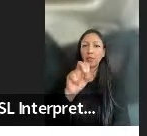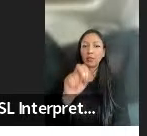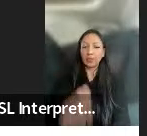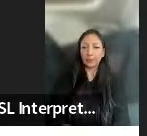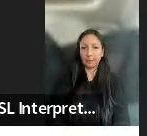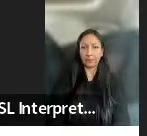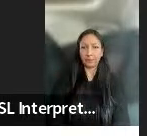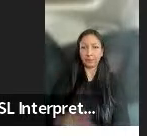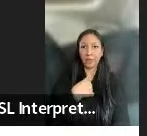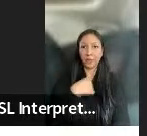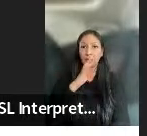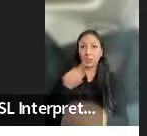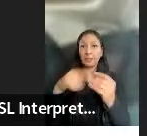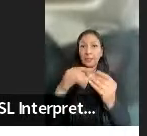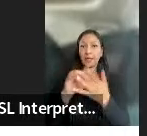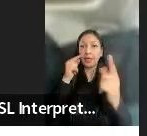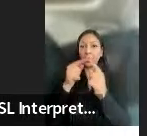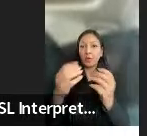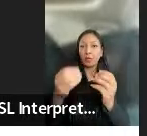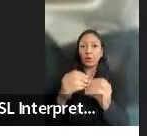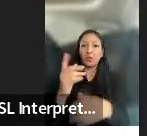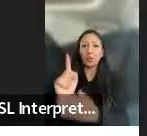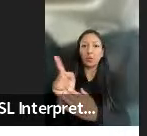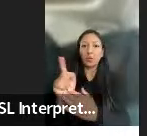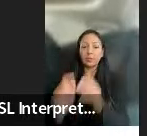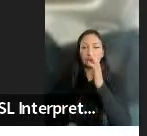I'll be speaking about that goal a little bit more in a second.